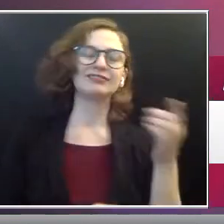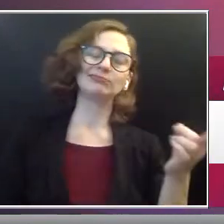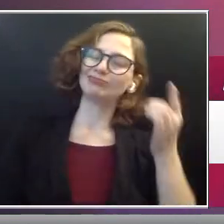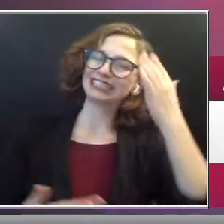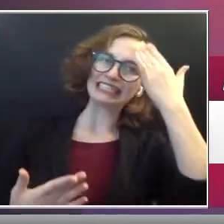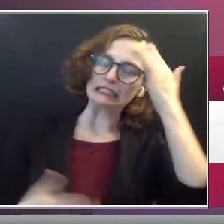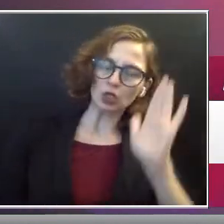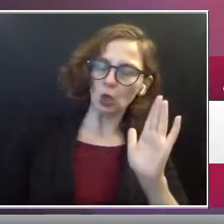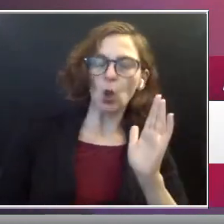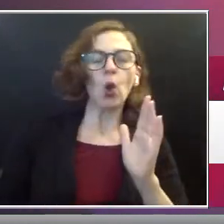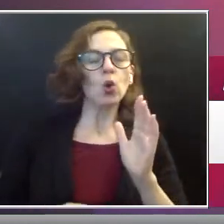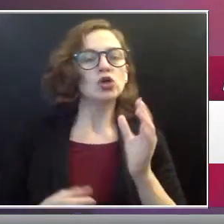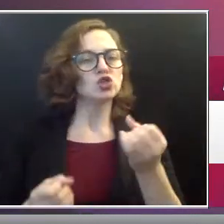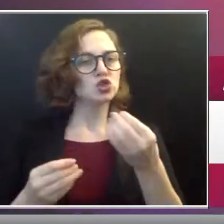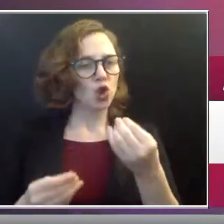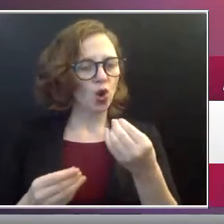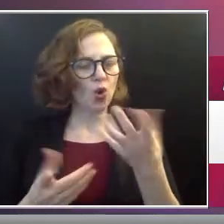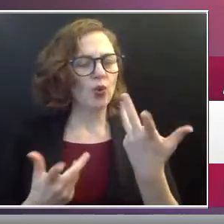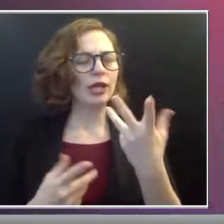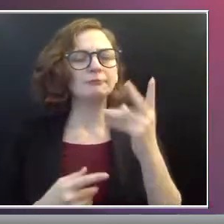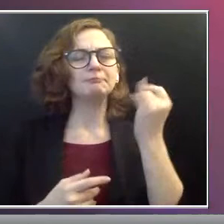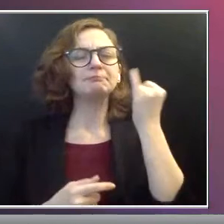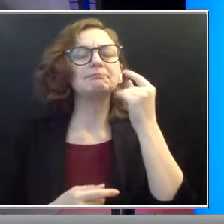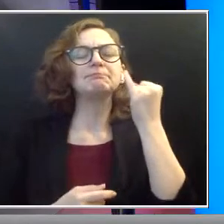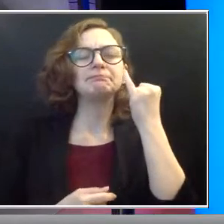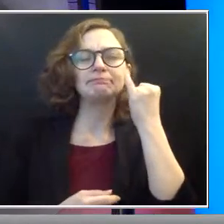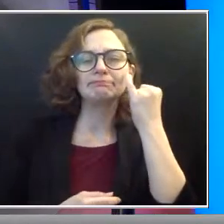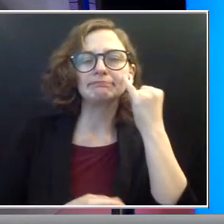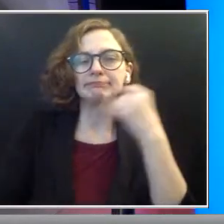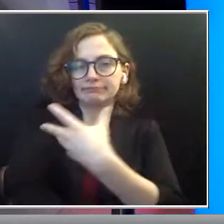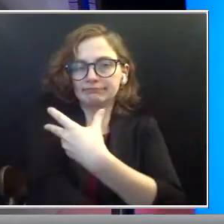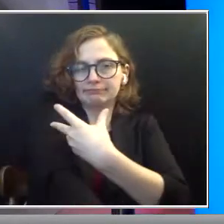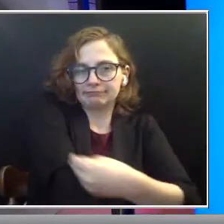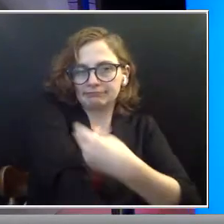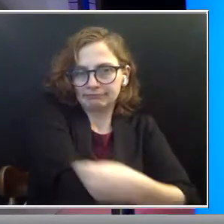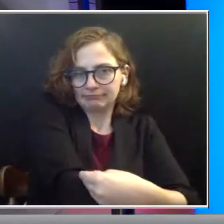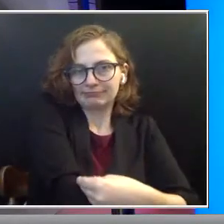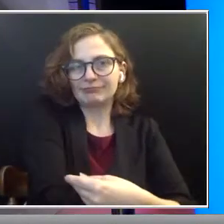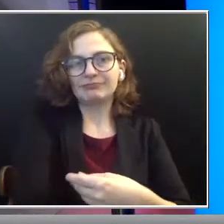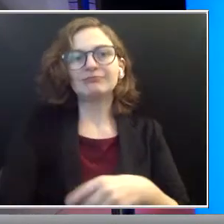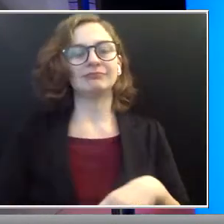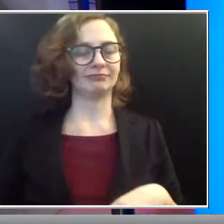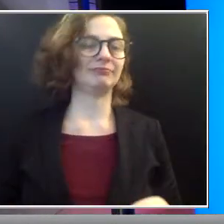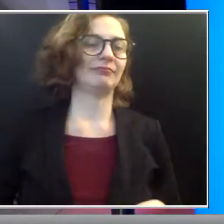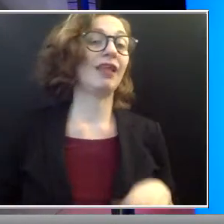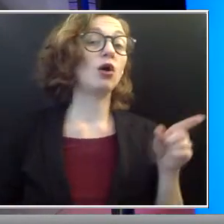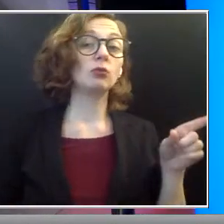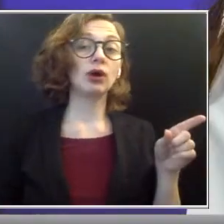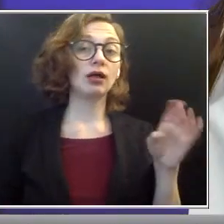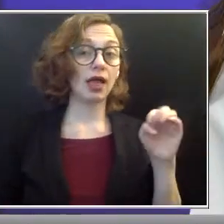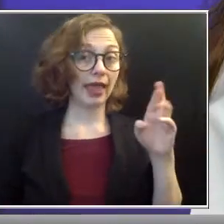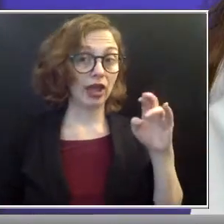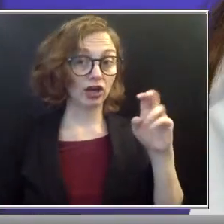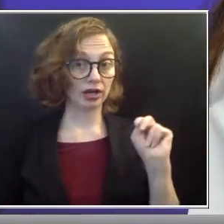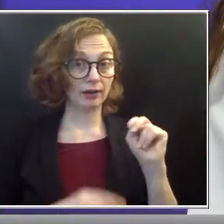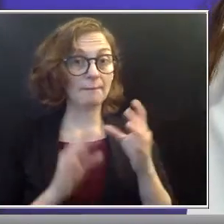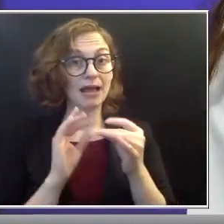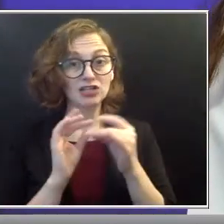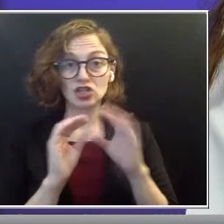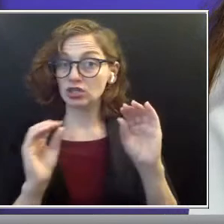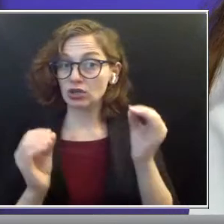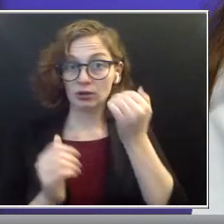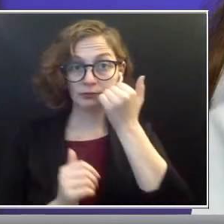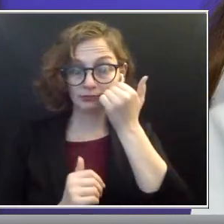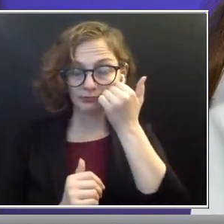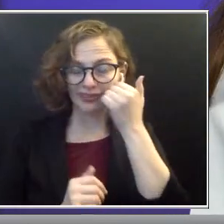it. Okay. Yeah. So Erin mentioned an absence of periods. So one of the tests that we look at when somebody is not menstruating is